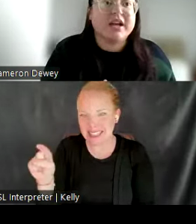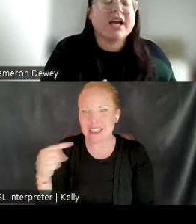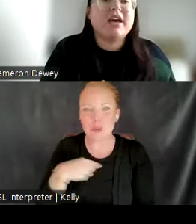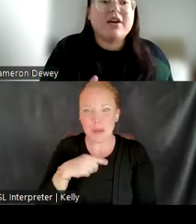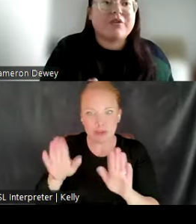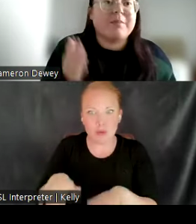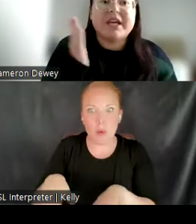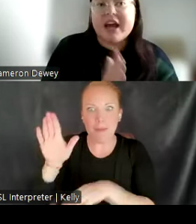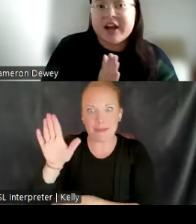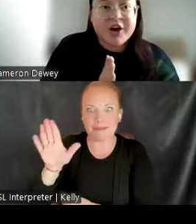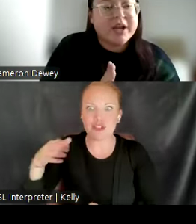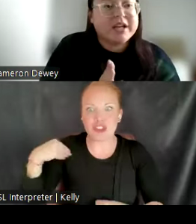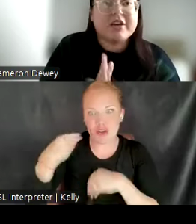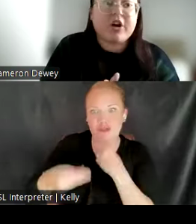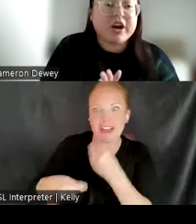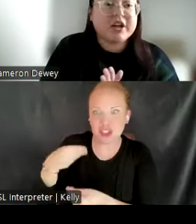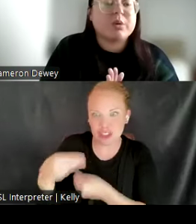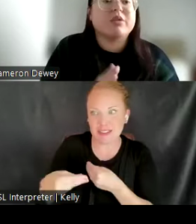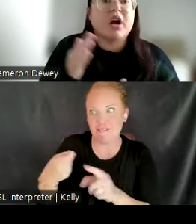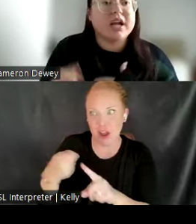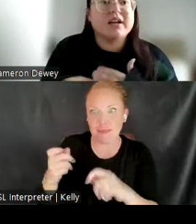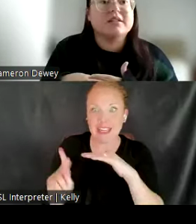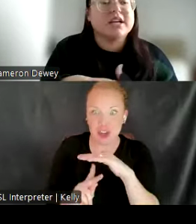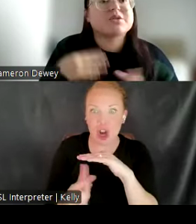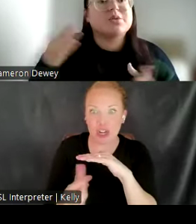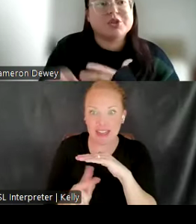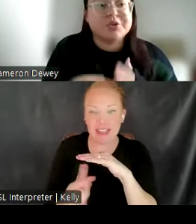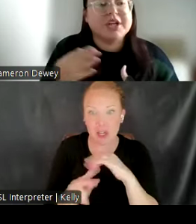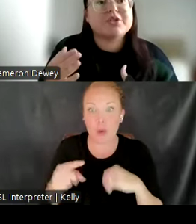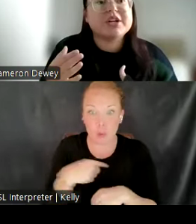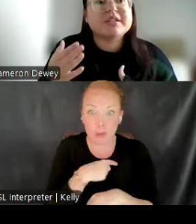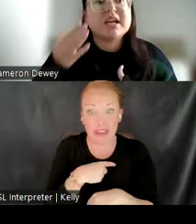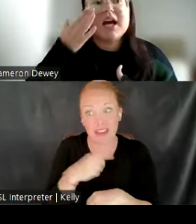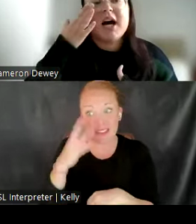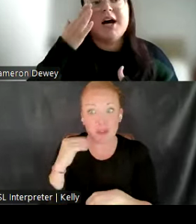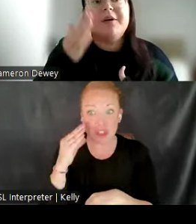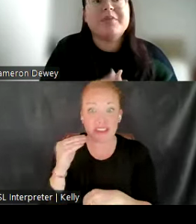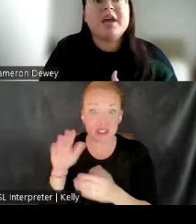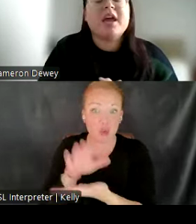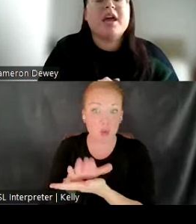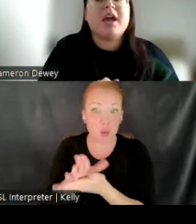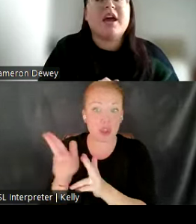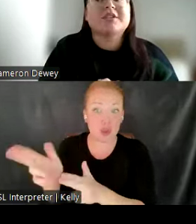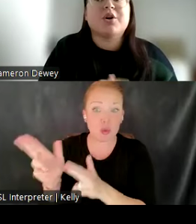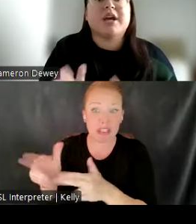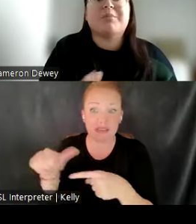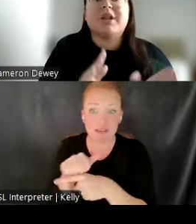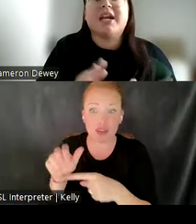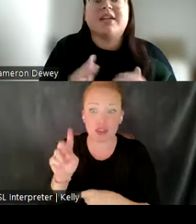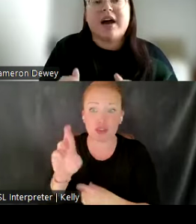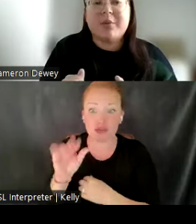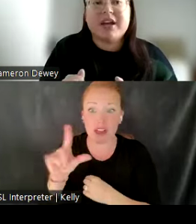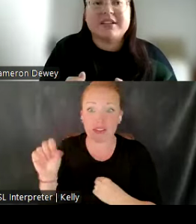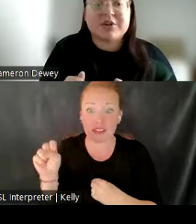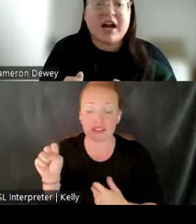where from the get-go in kindergarten, we were running school shooting drills. And so